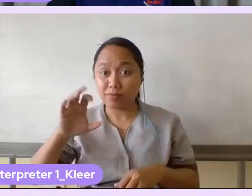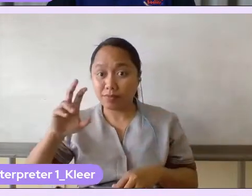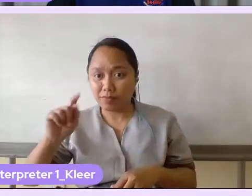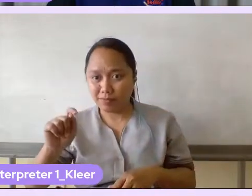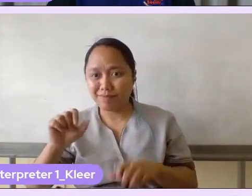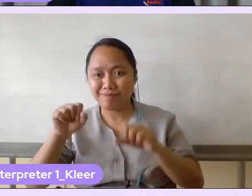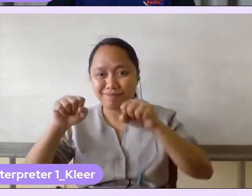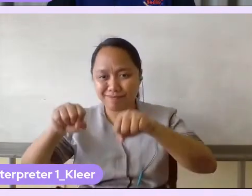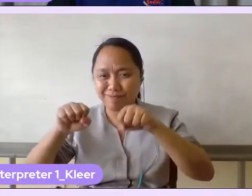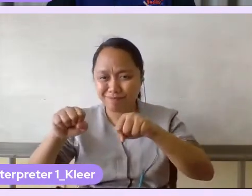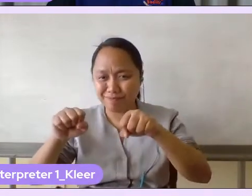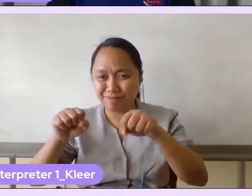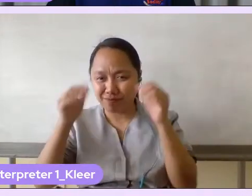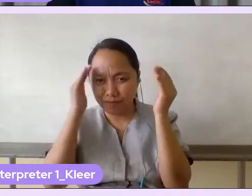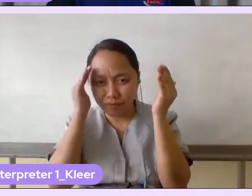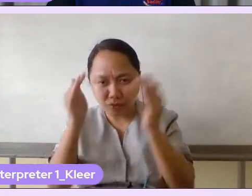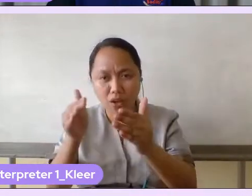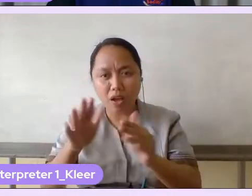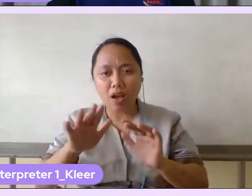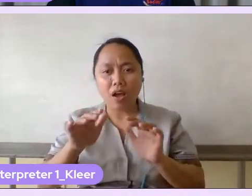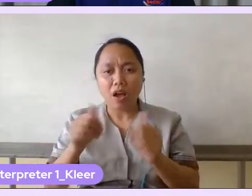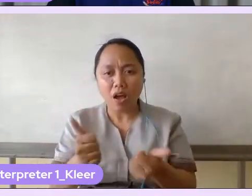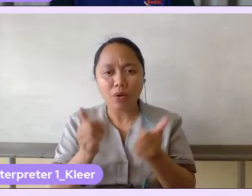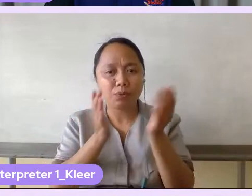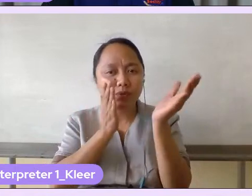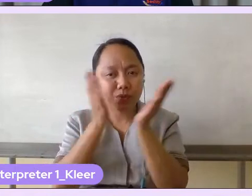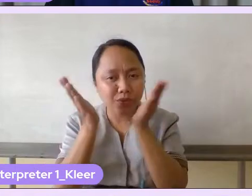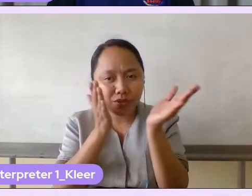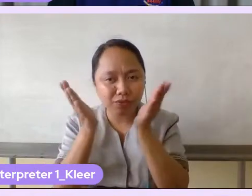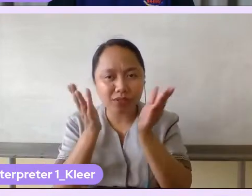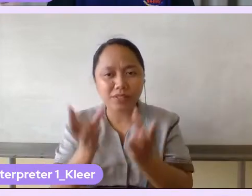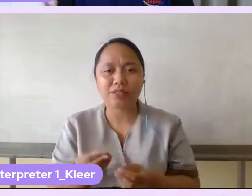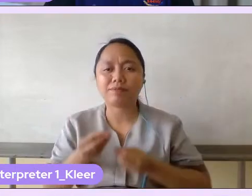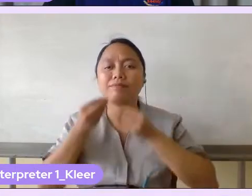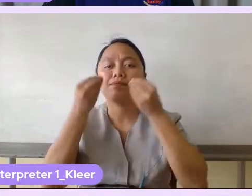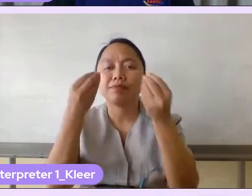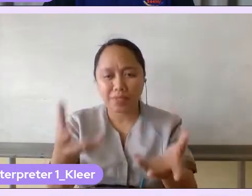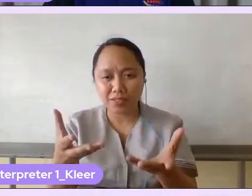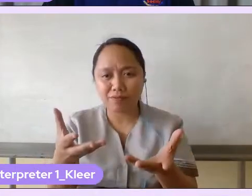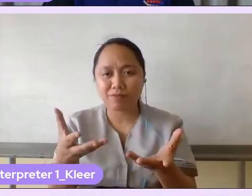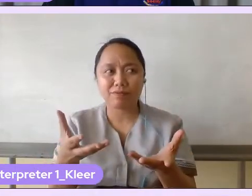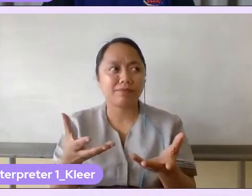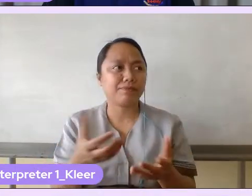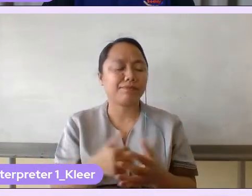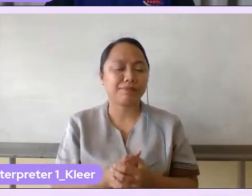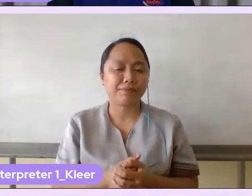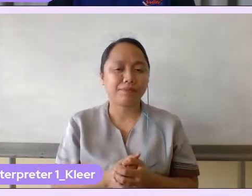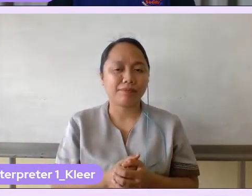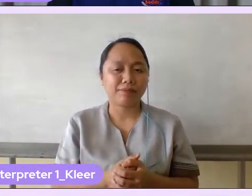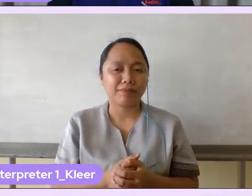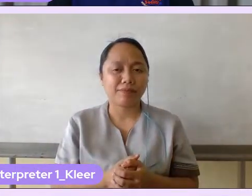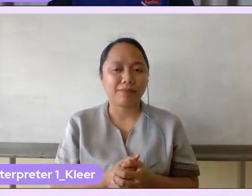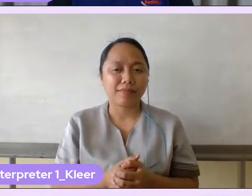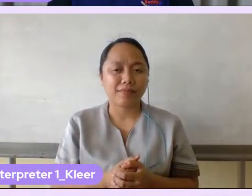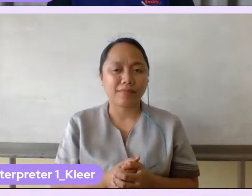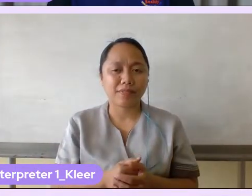to be able to deliver that solution, right? So, yun. And in fact, more and more nga nakikita natin, I don't know if